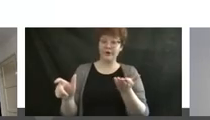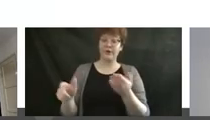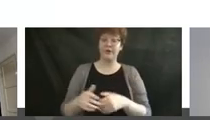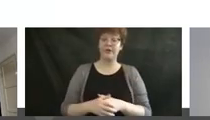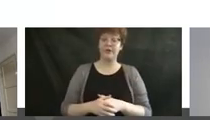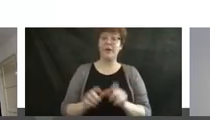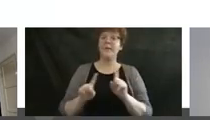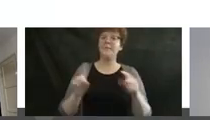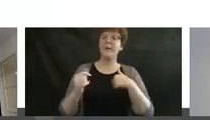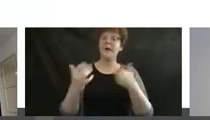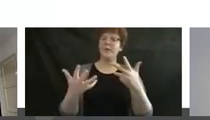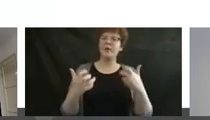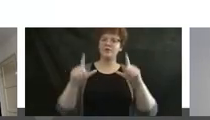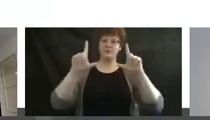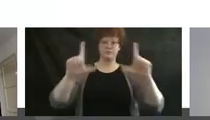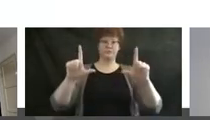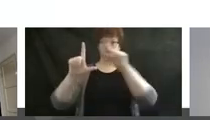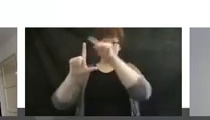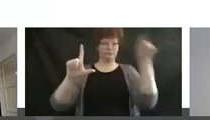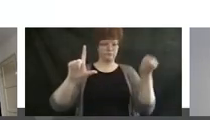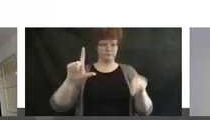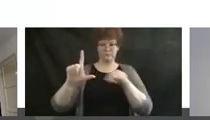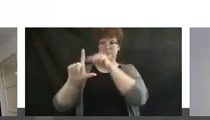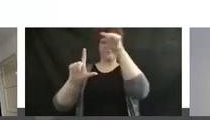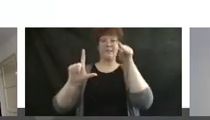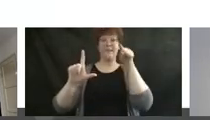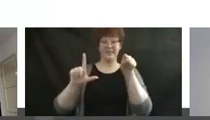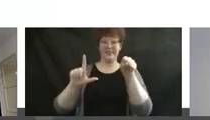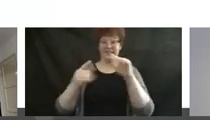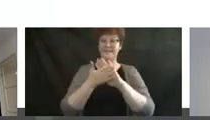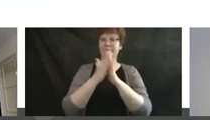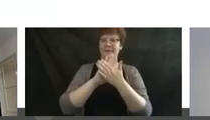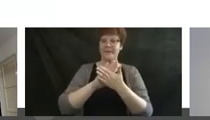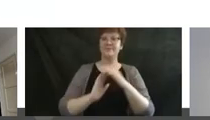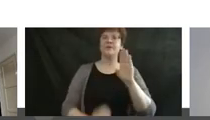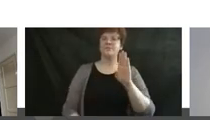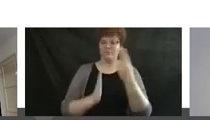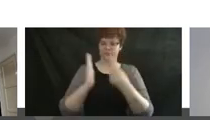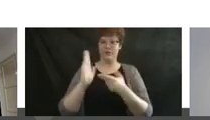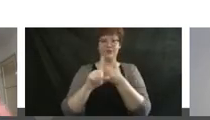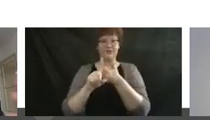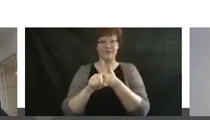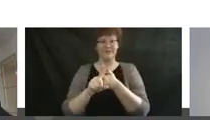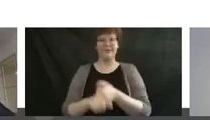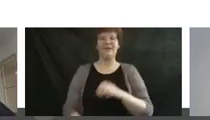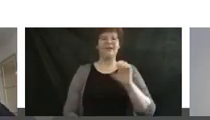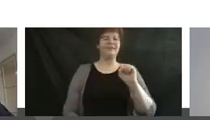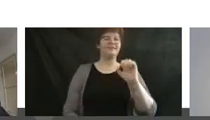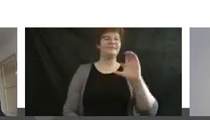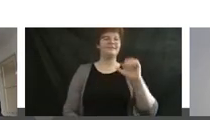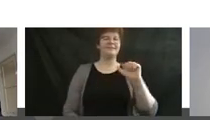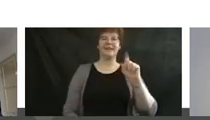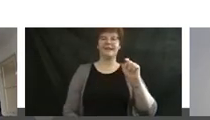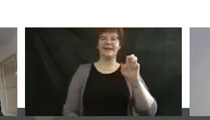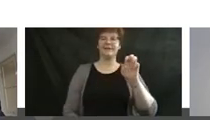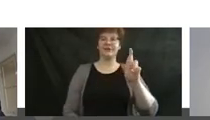now and I want to turn this into a brush. And this is going to be a scatter brush. And there are various ways, once we turn